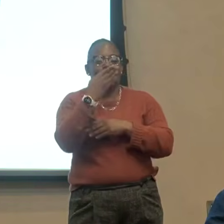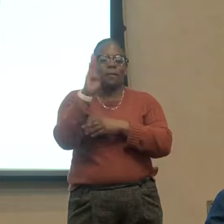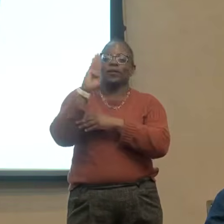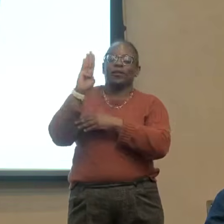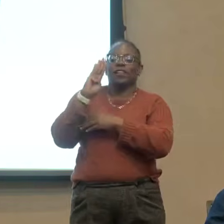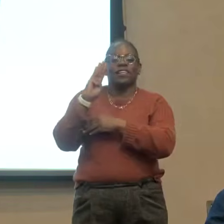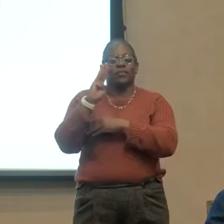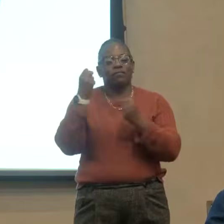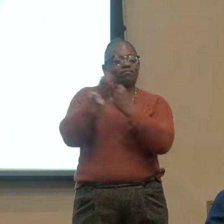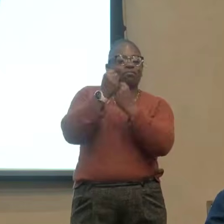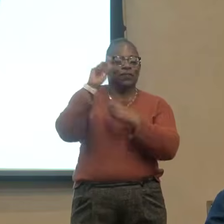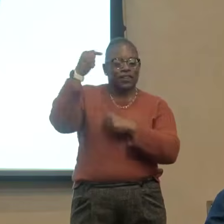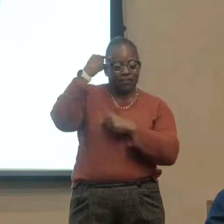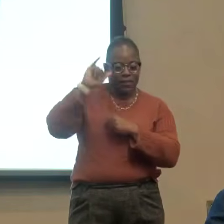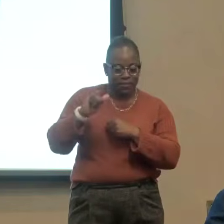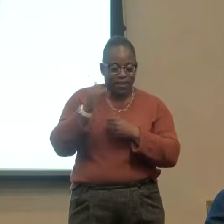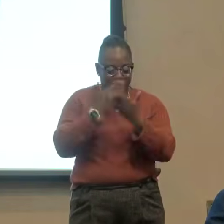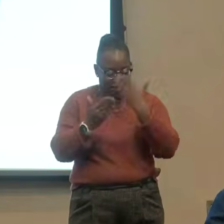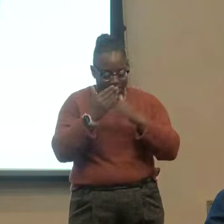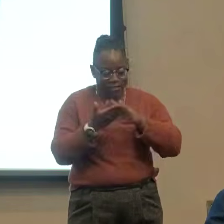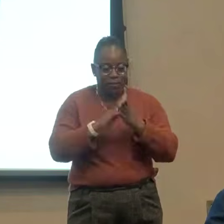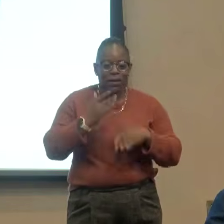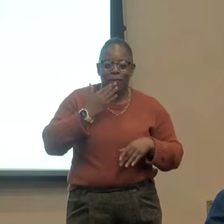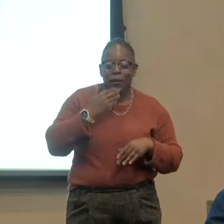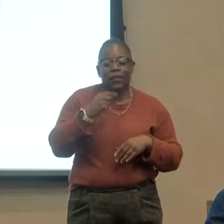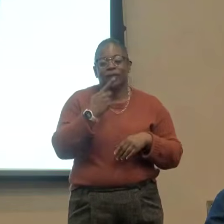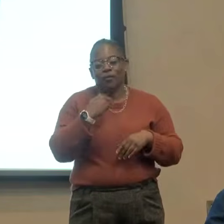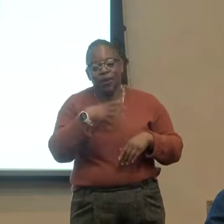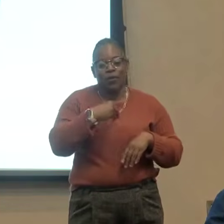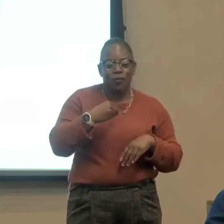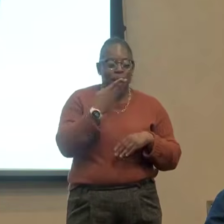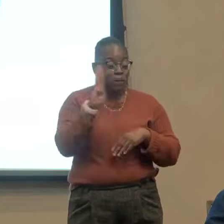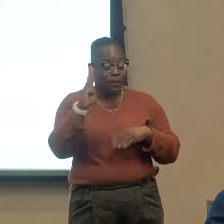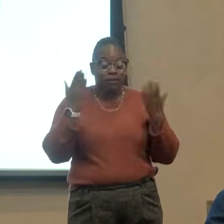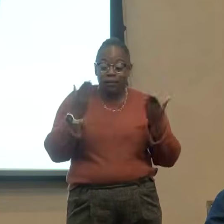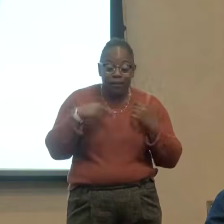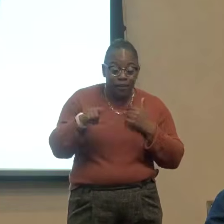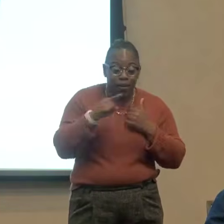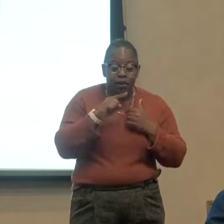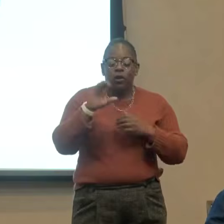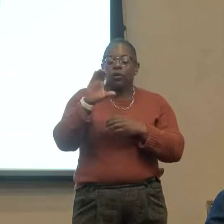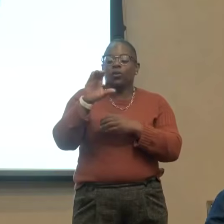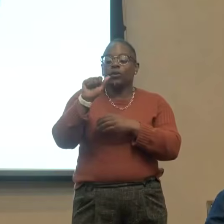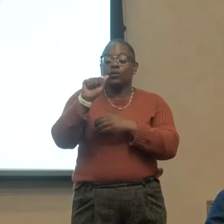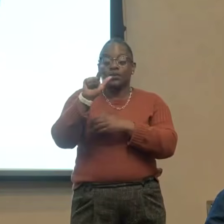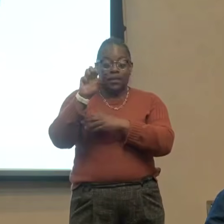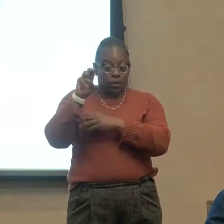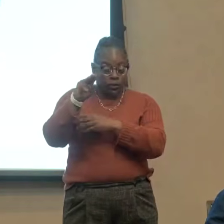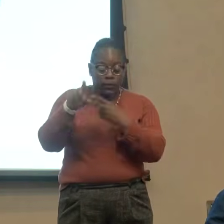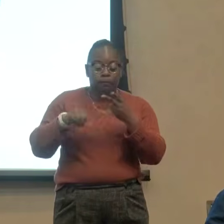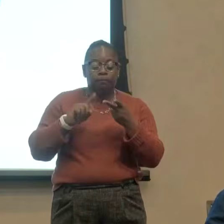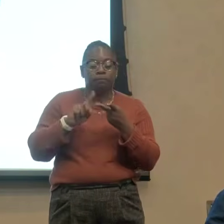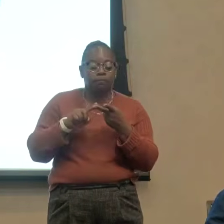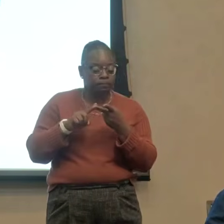France. So, but anyway, what are the drugs we use? We use calcium channel blockers,